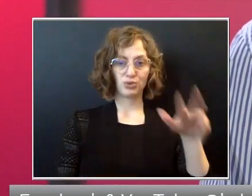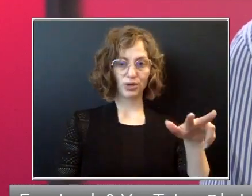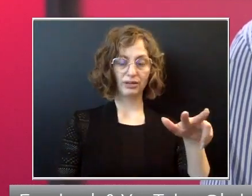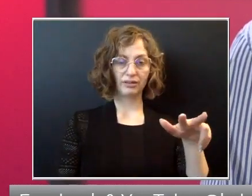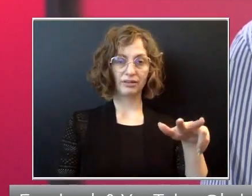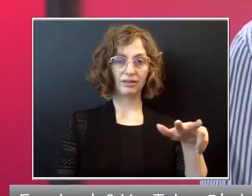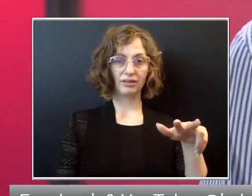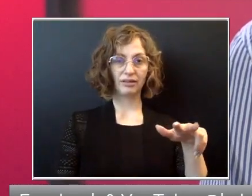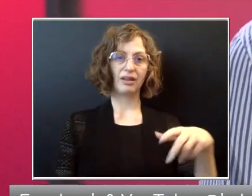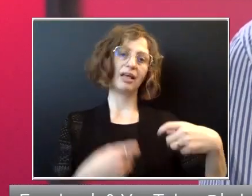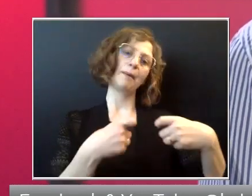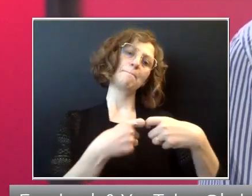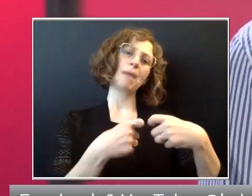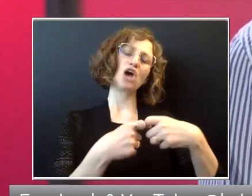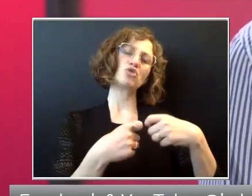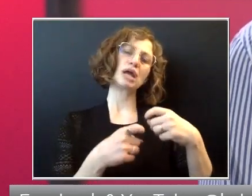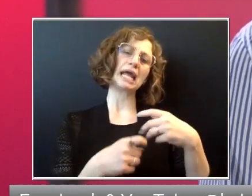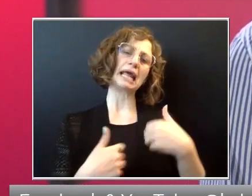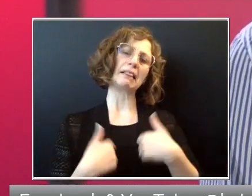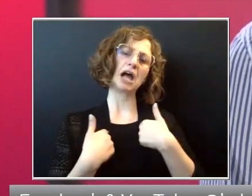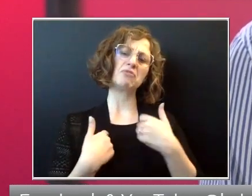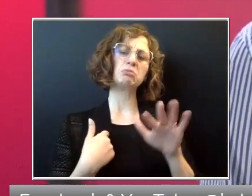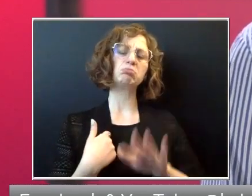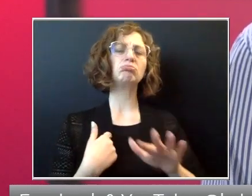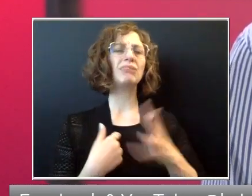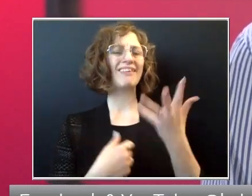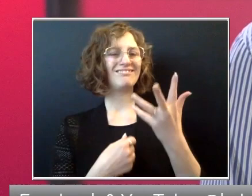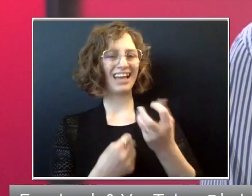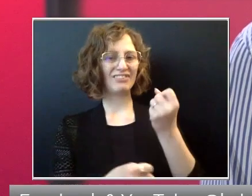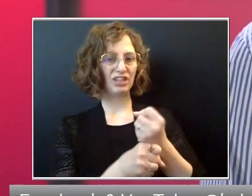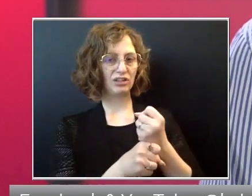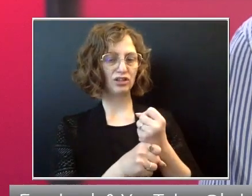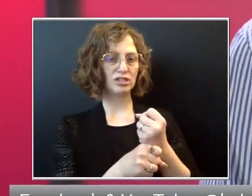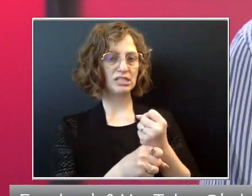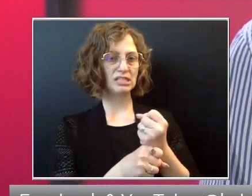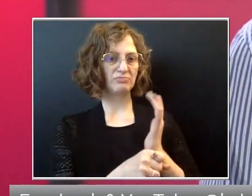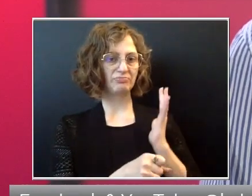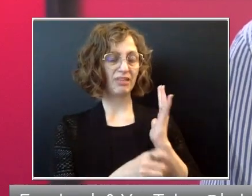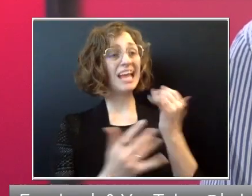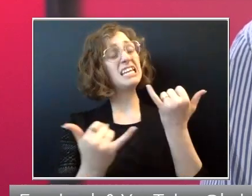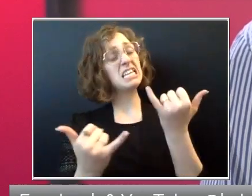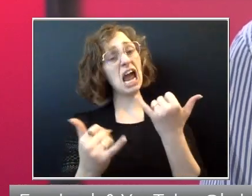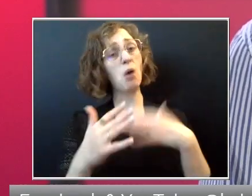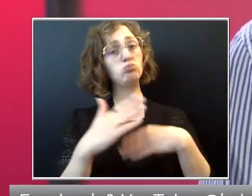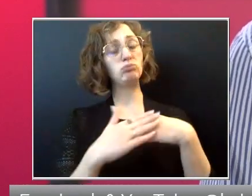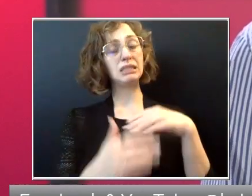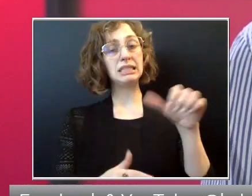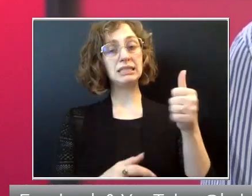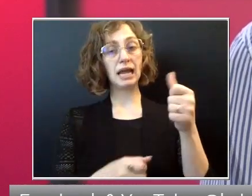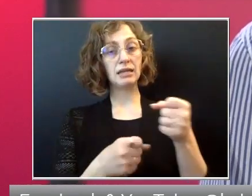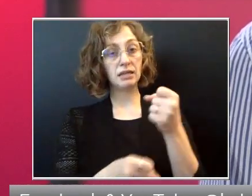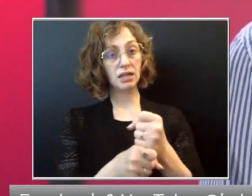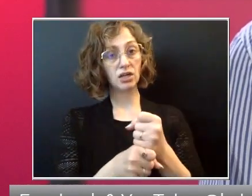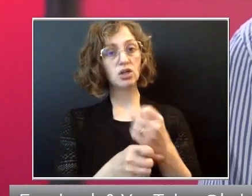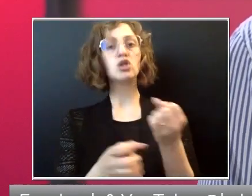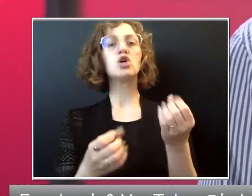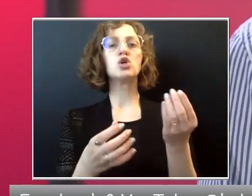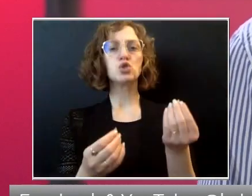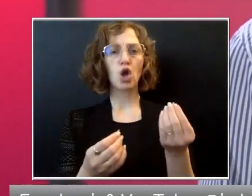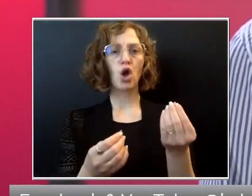was probably about 5 years back then, but now it can be up to 10 years. So I've had new